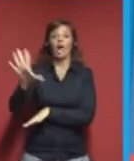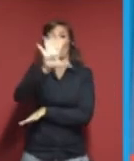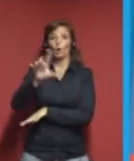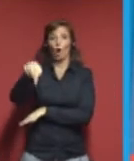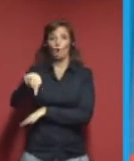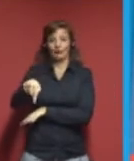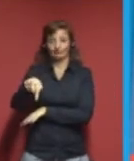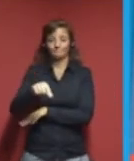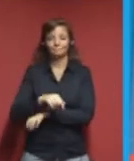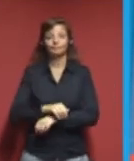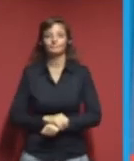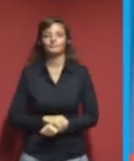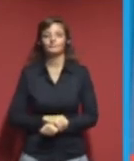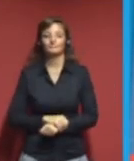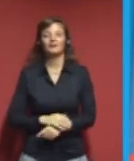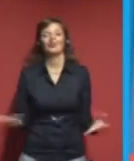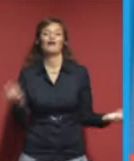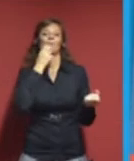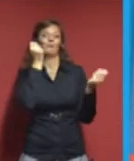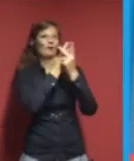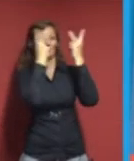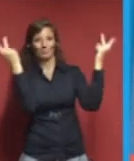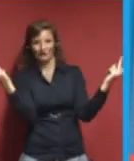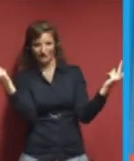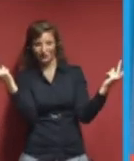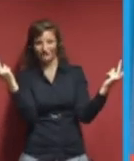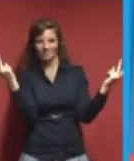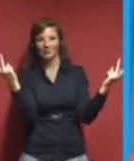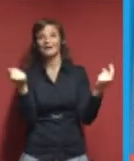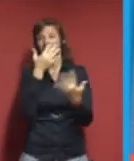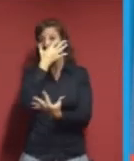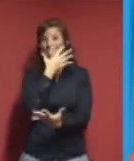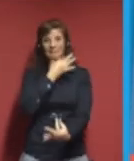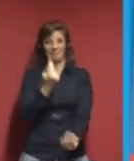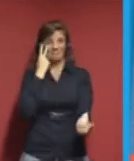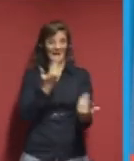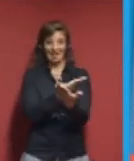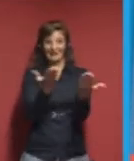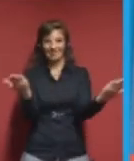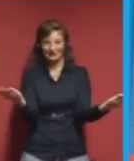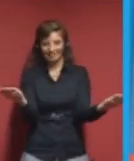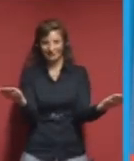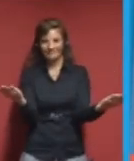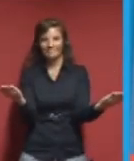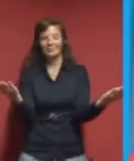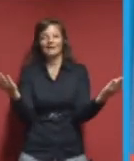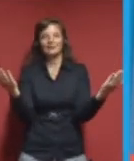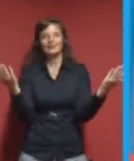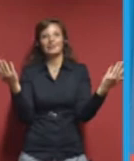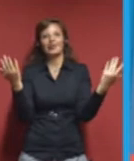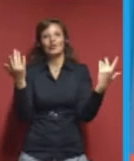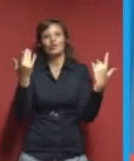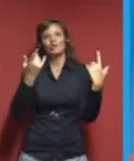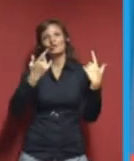Hey everybody, it's great to be here. I'm going to be talking about what really is a maker singularity. And